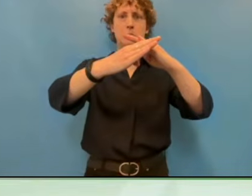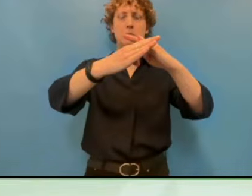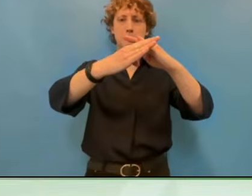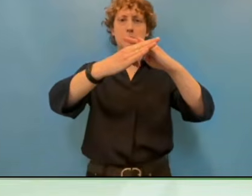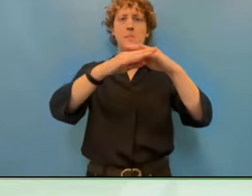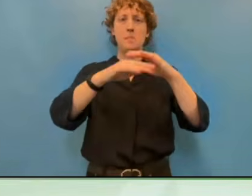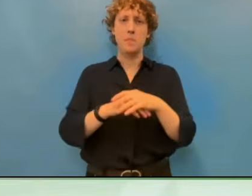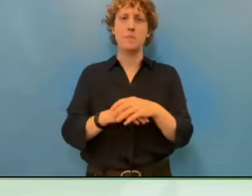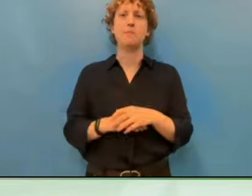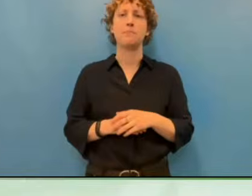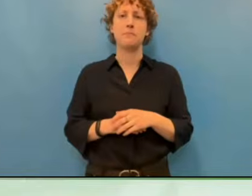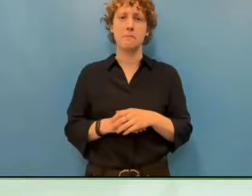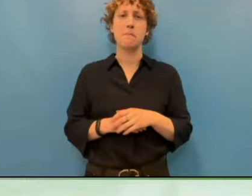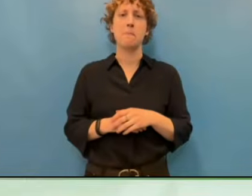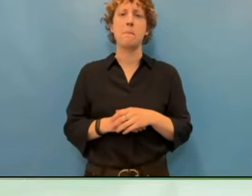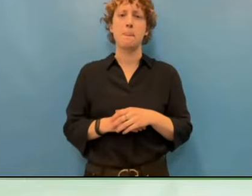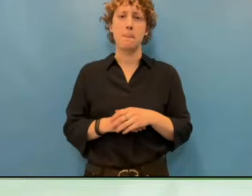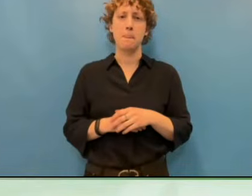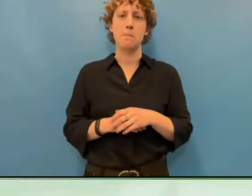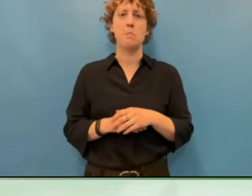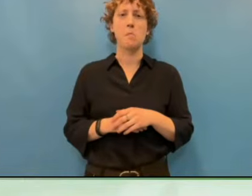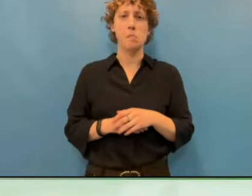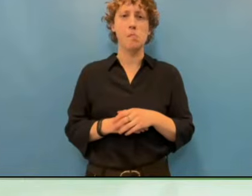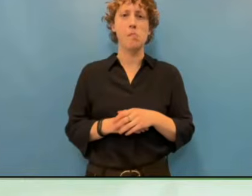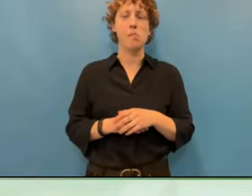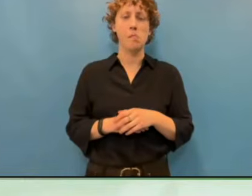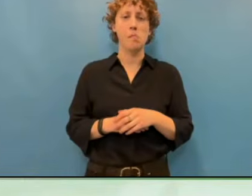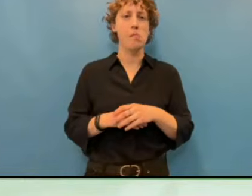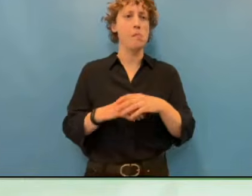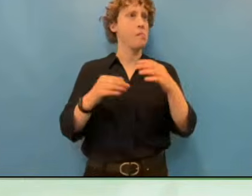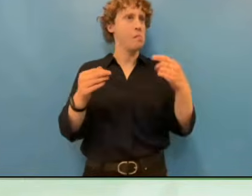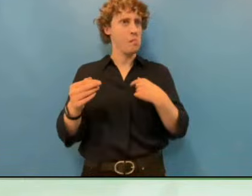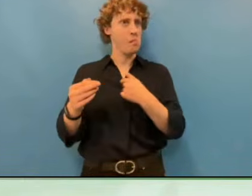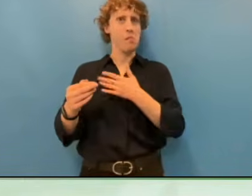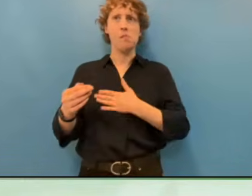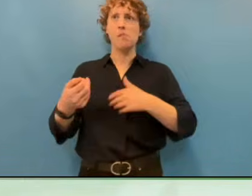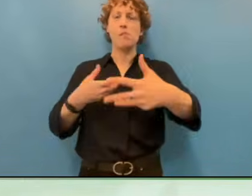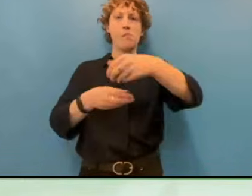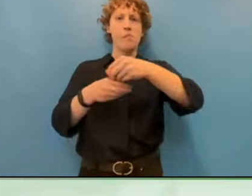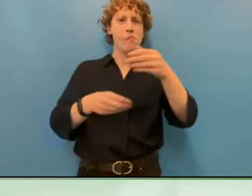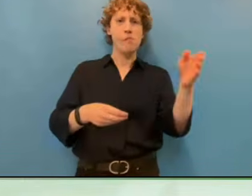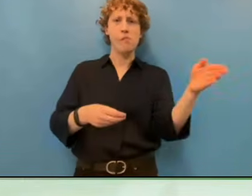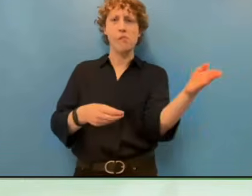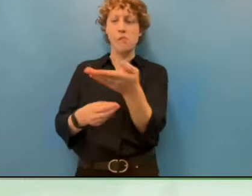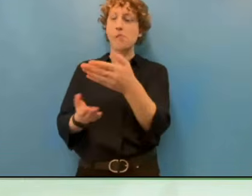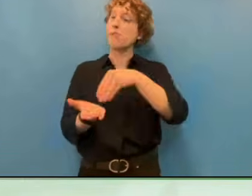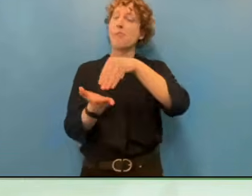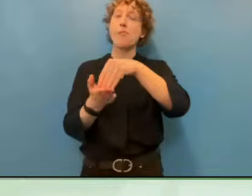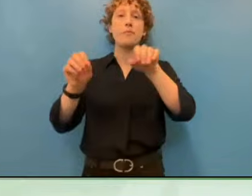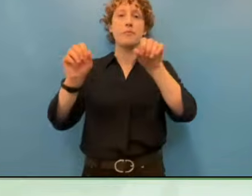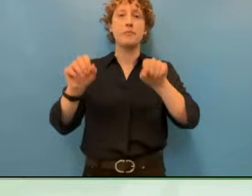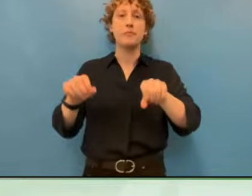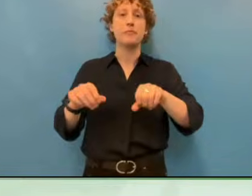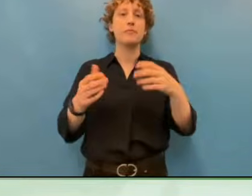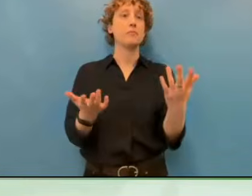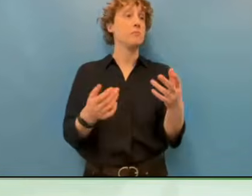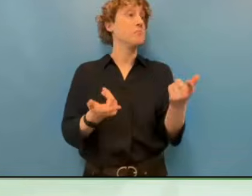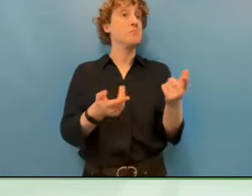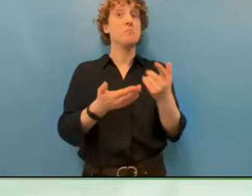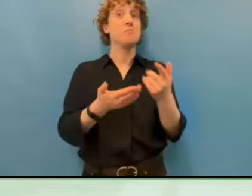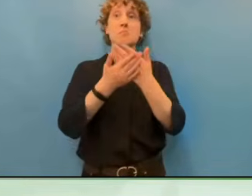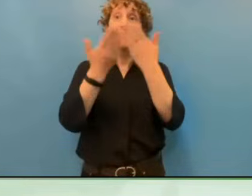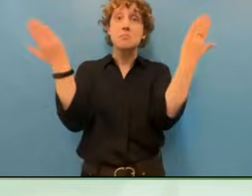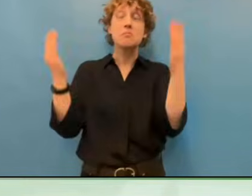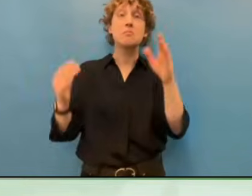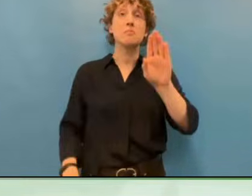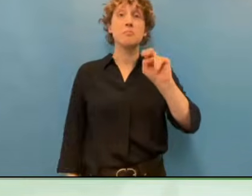as it's usable without a bank account, accessible to use through solutions like payment cards, and free of charge